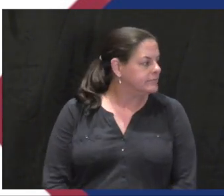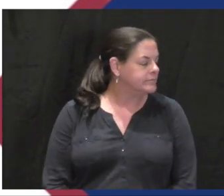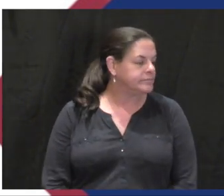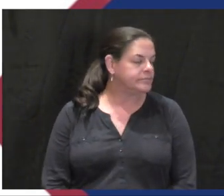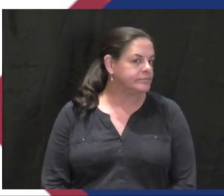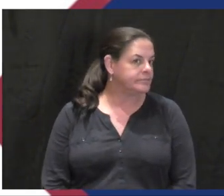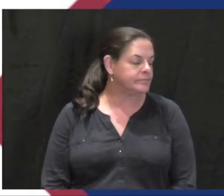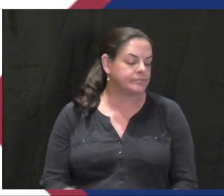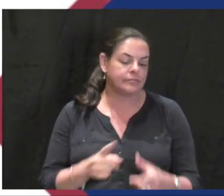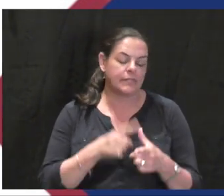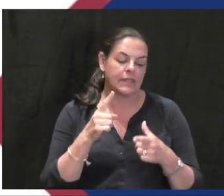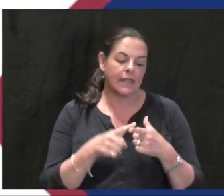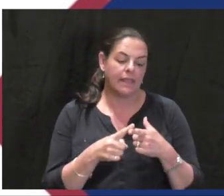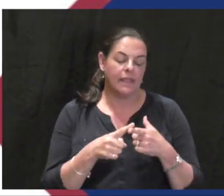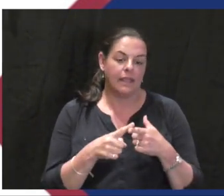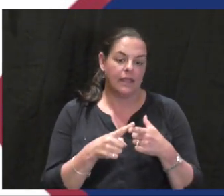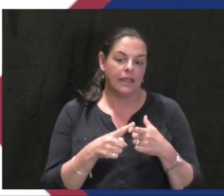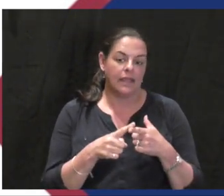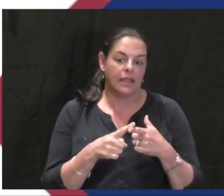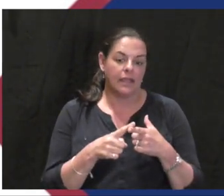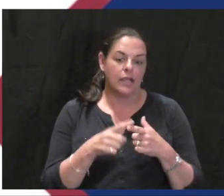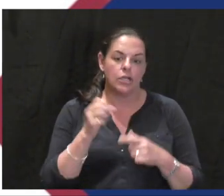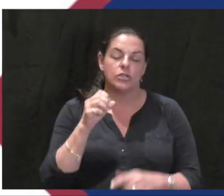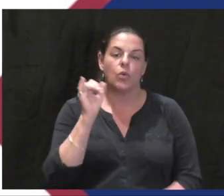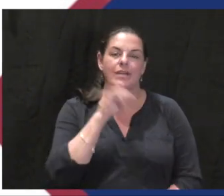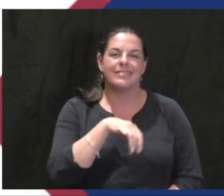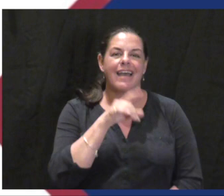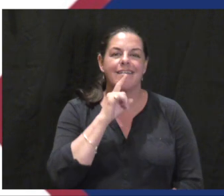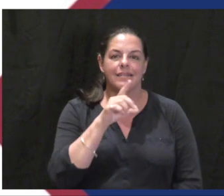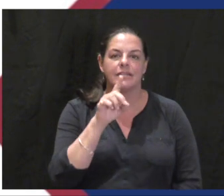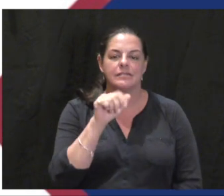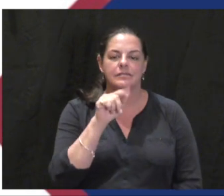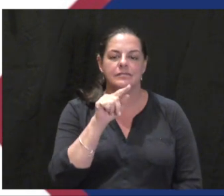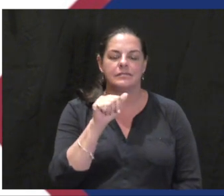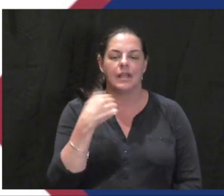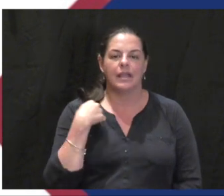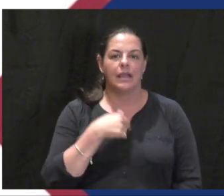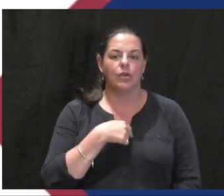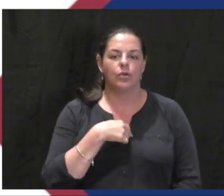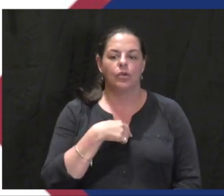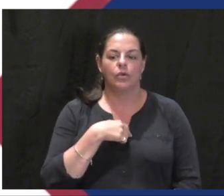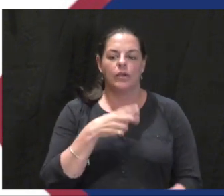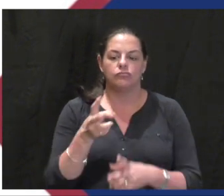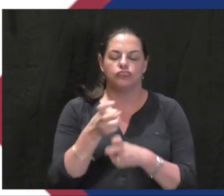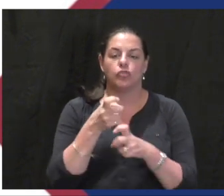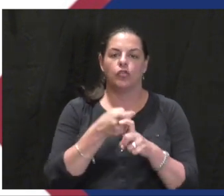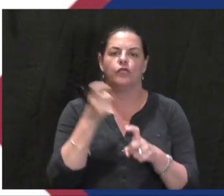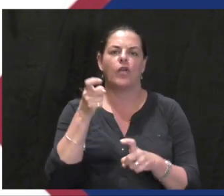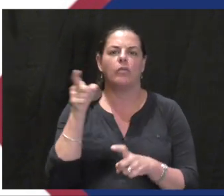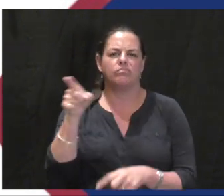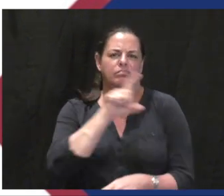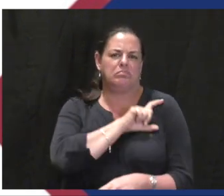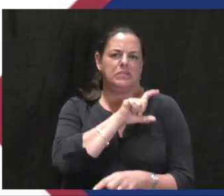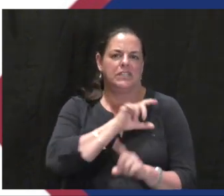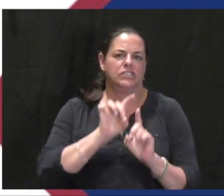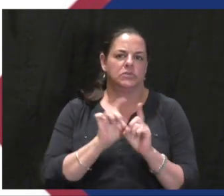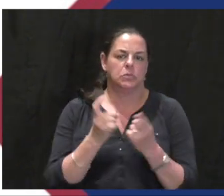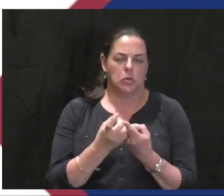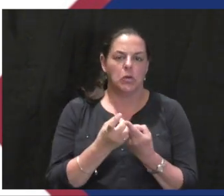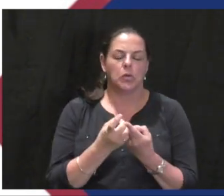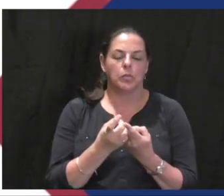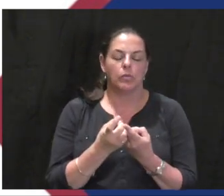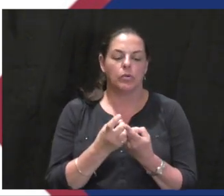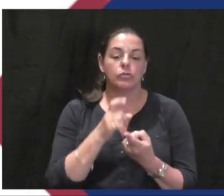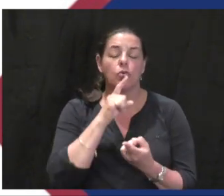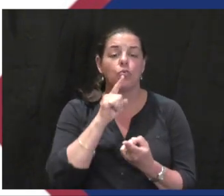And then, so this is the data we get from our law enforcement agencies. And so really the story